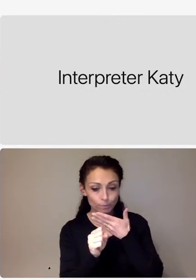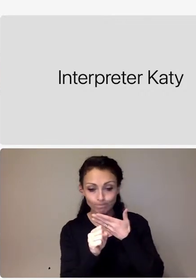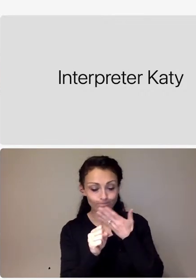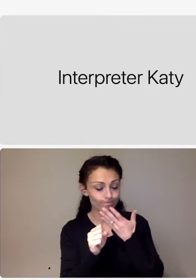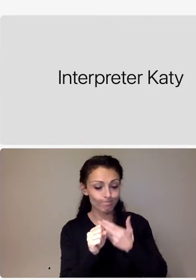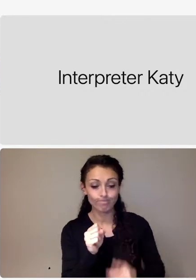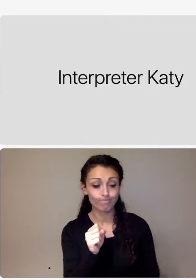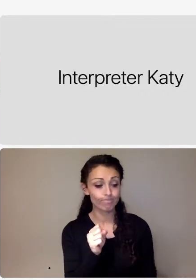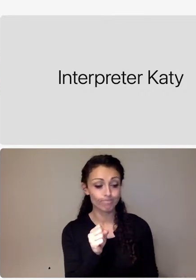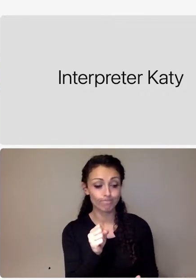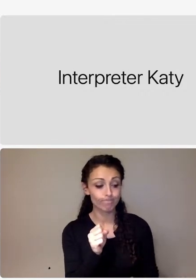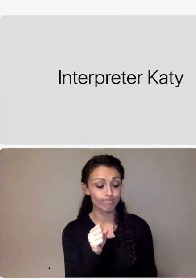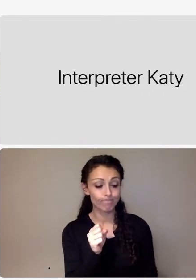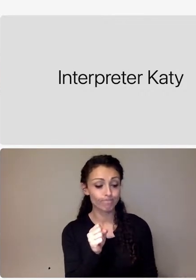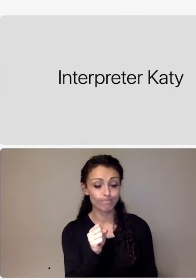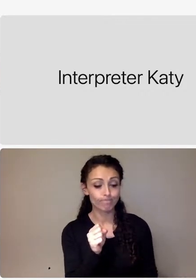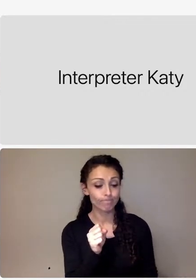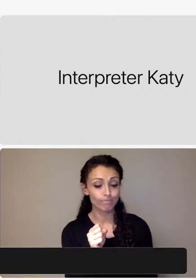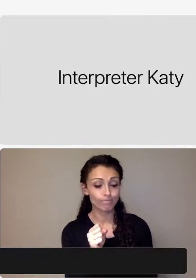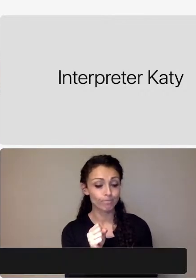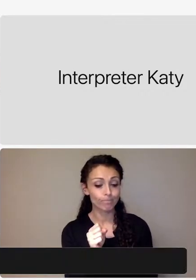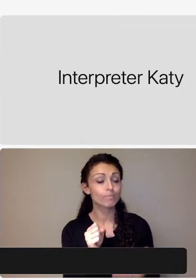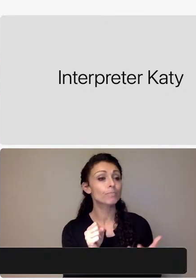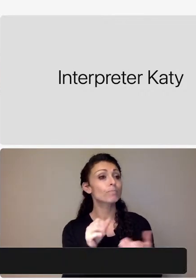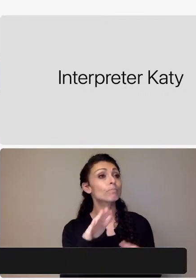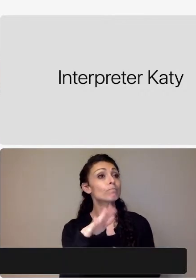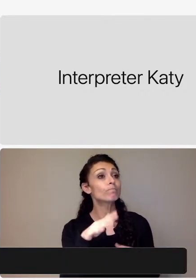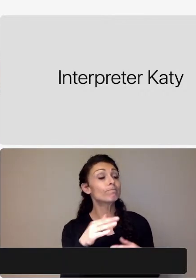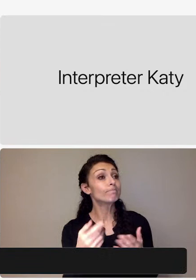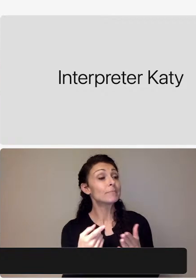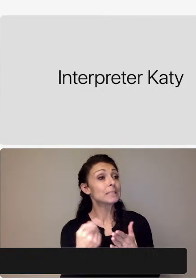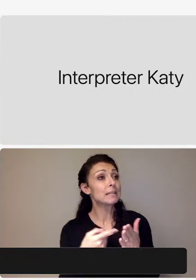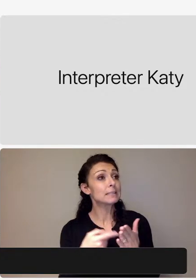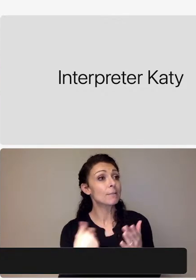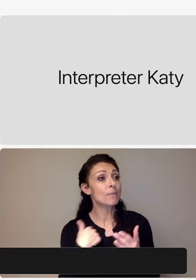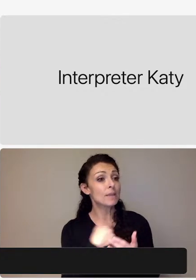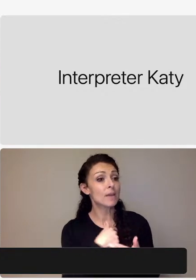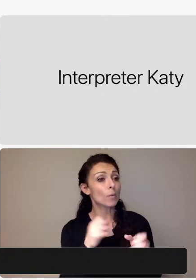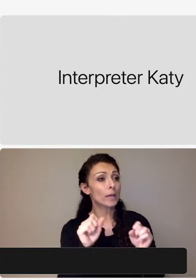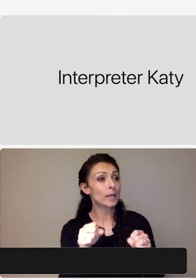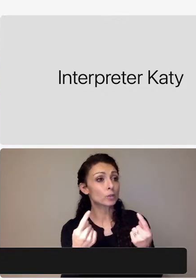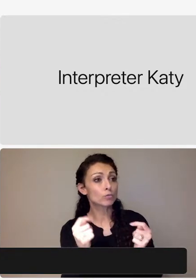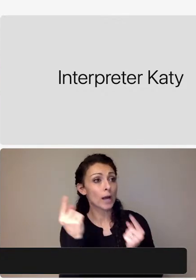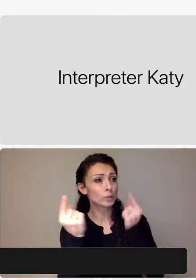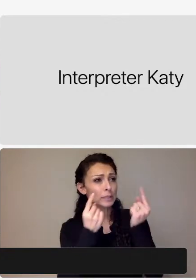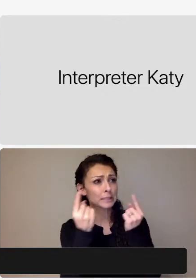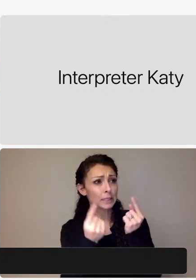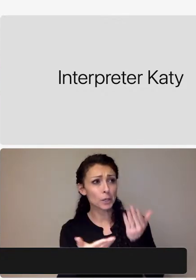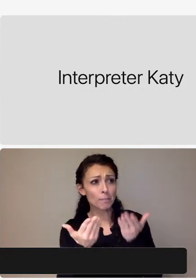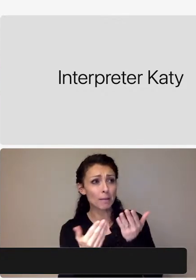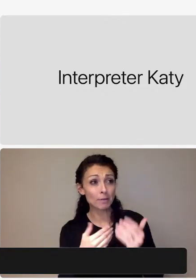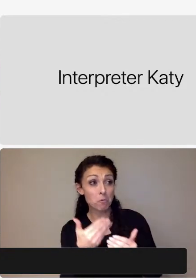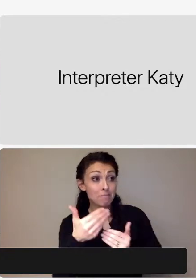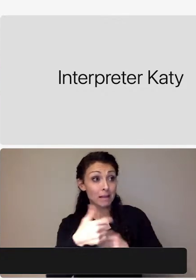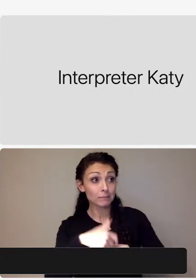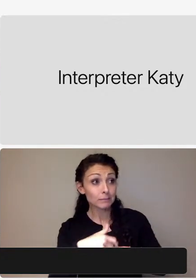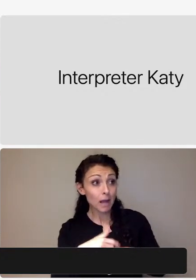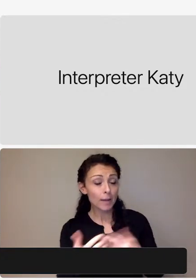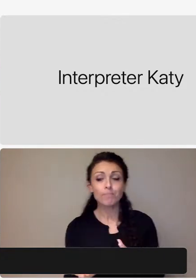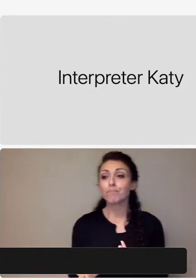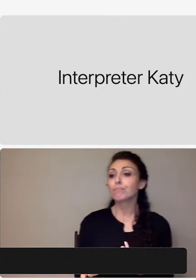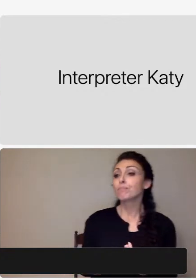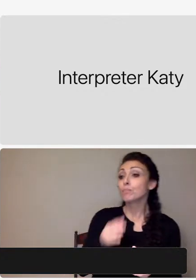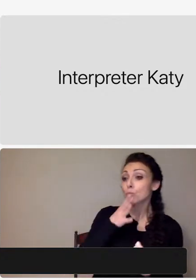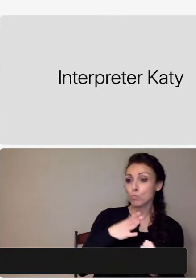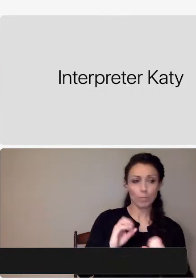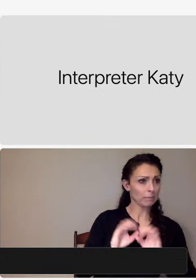um is that something that will come into play when you review the budget again next time i think we'd have to